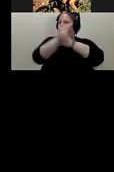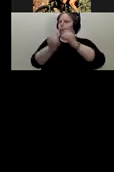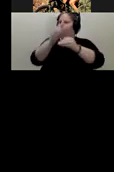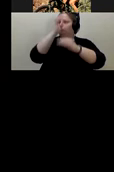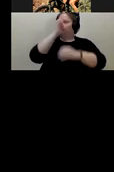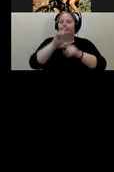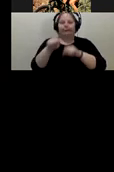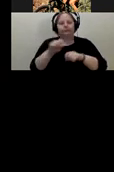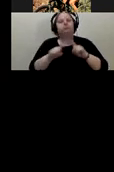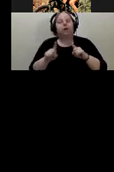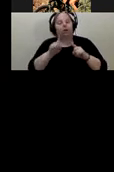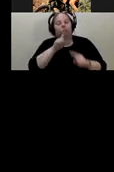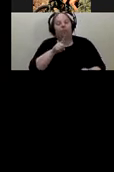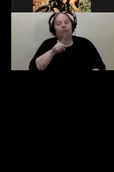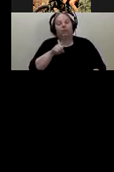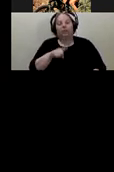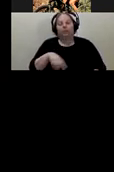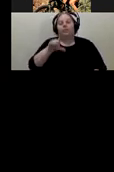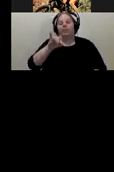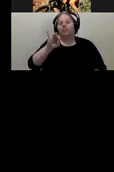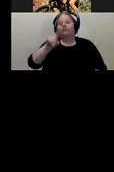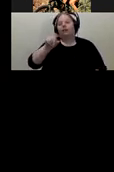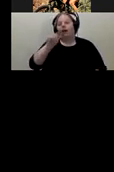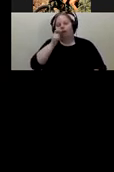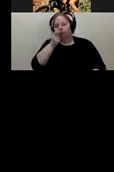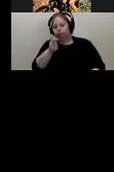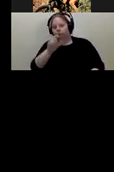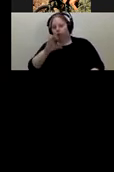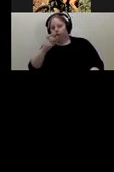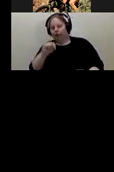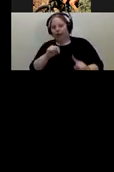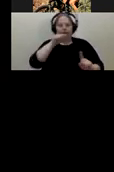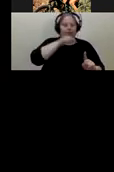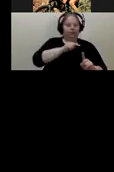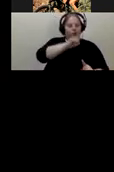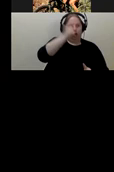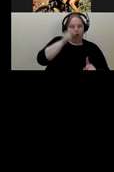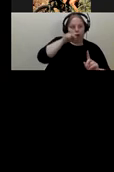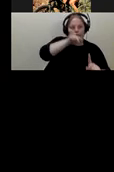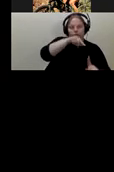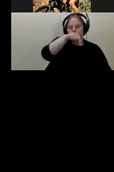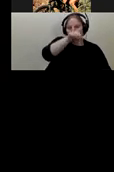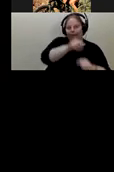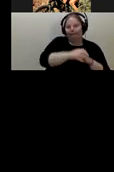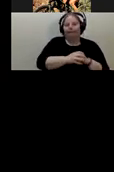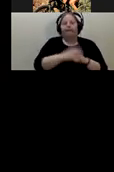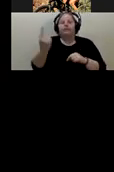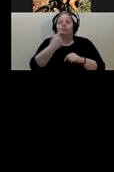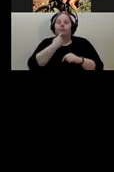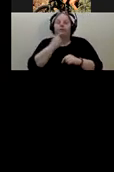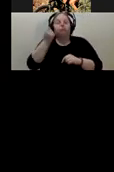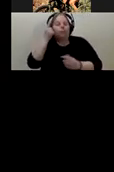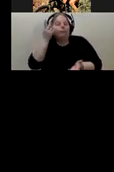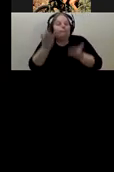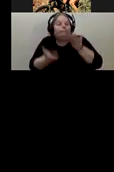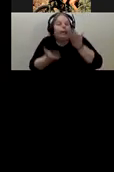Yeah, and I'm looking at the chat. I'll keep an eye on the chat if you want to keep an eye on the Q&A. Yeah, and someone says actually maybe perhaps, but it's